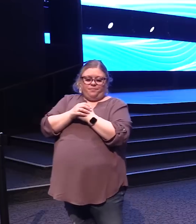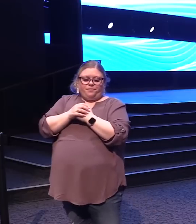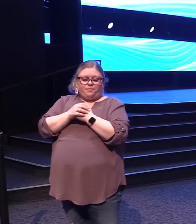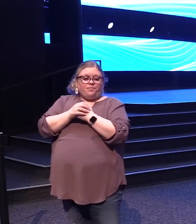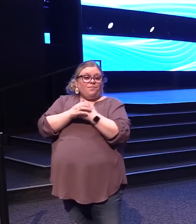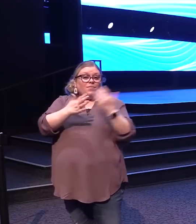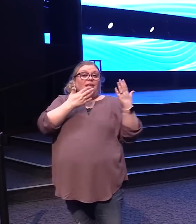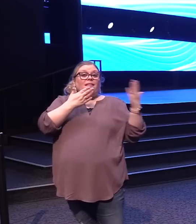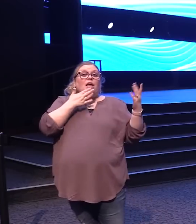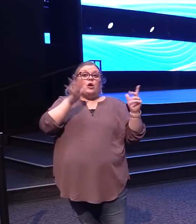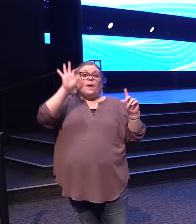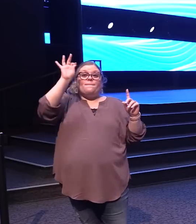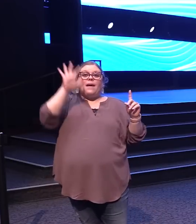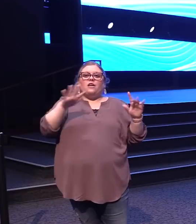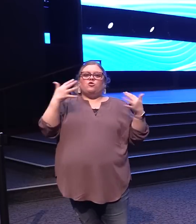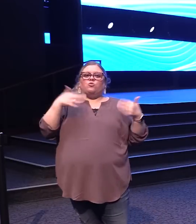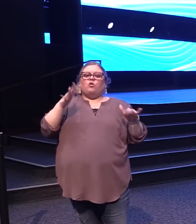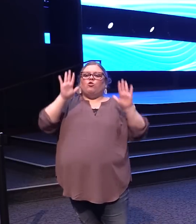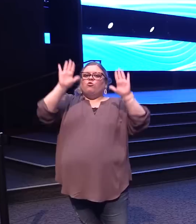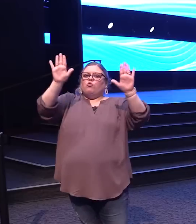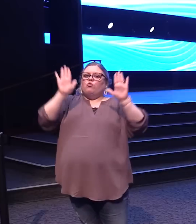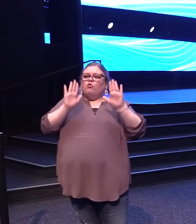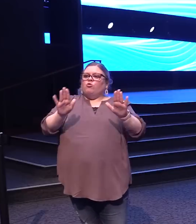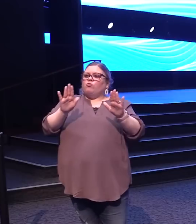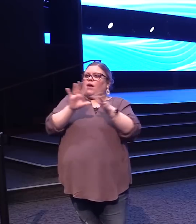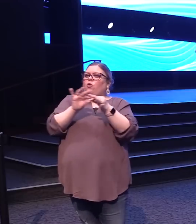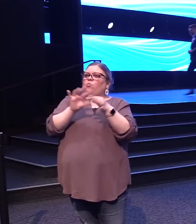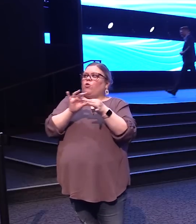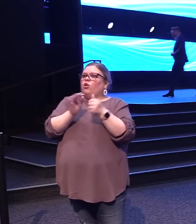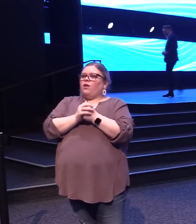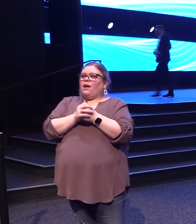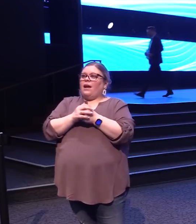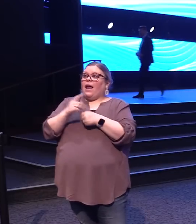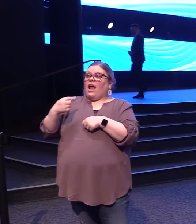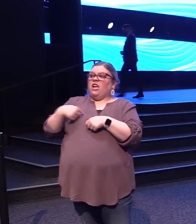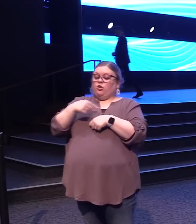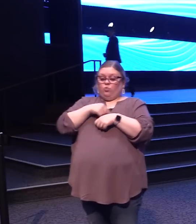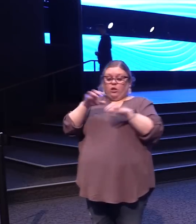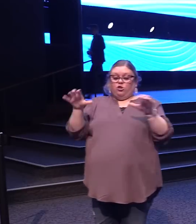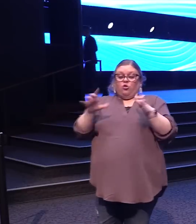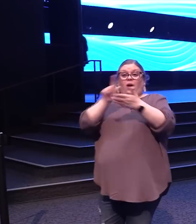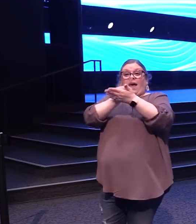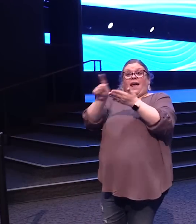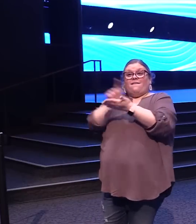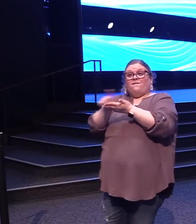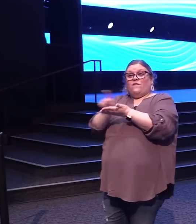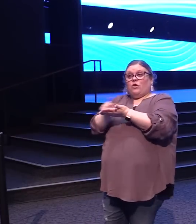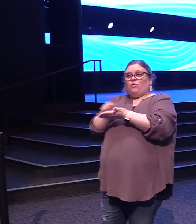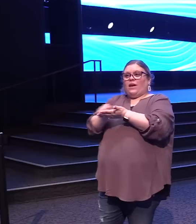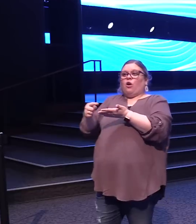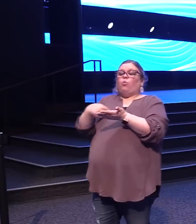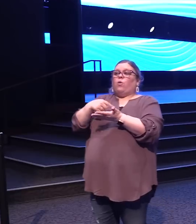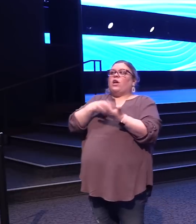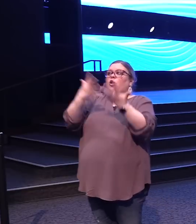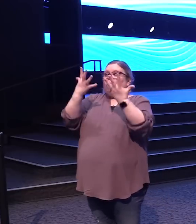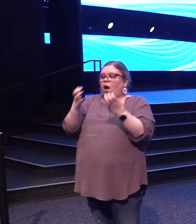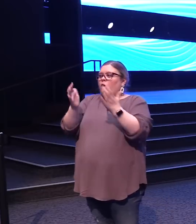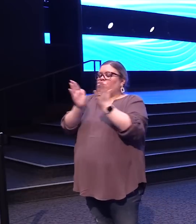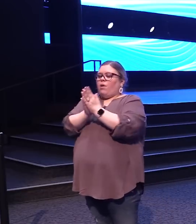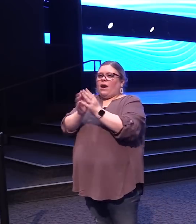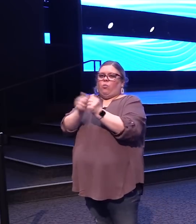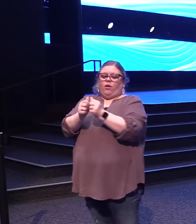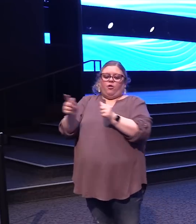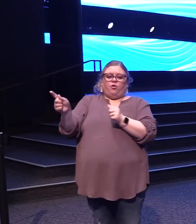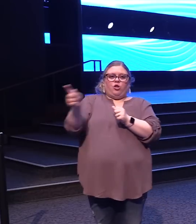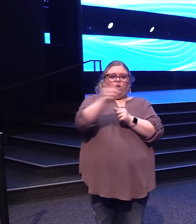Thank you, Pastor Joakim. What a great word. Well, as we do every week, we want to pray with you. We